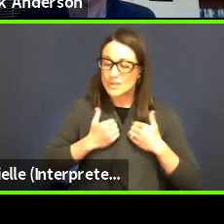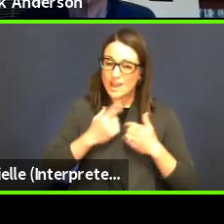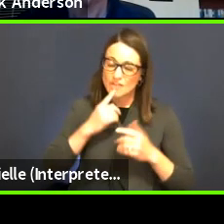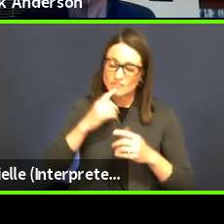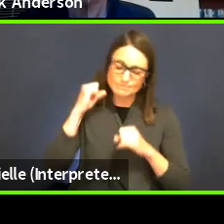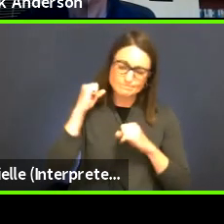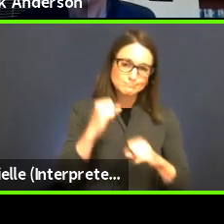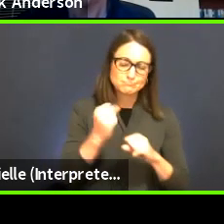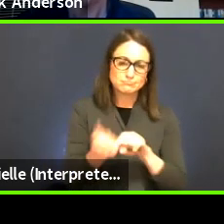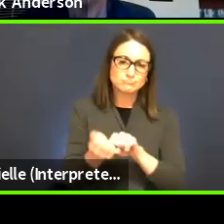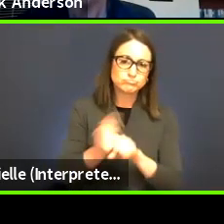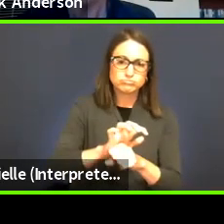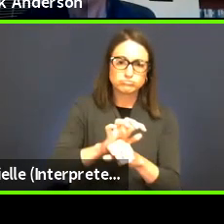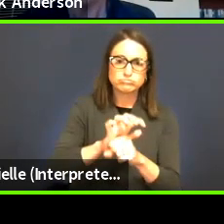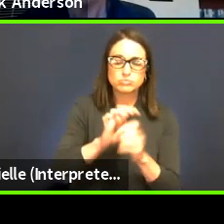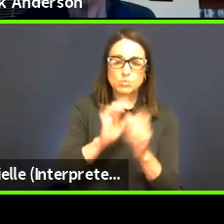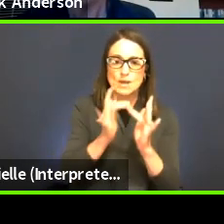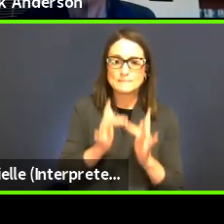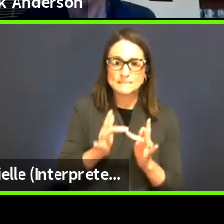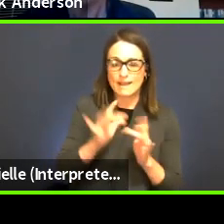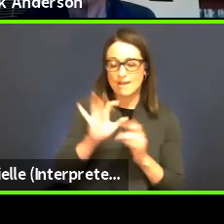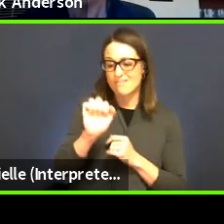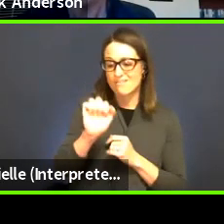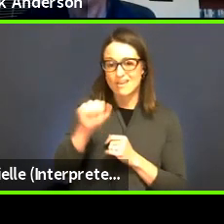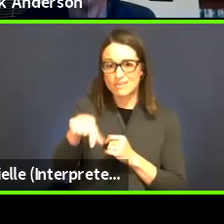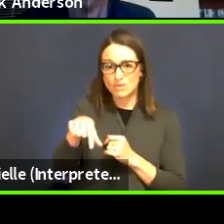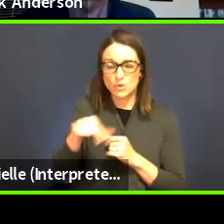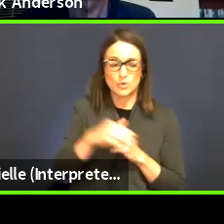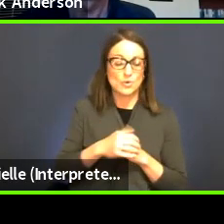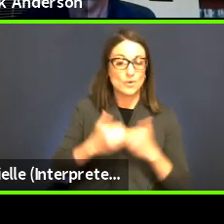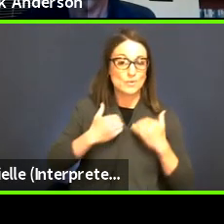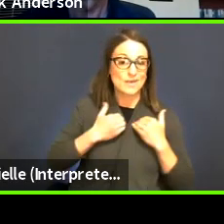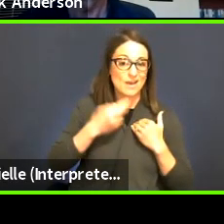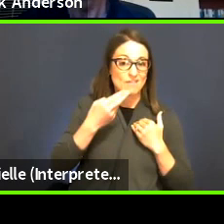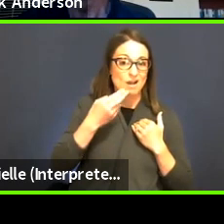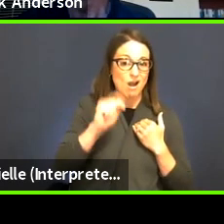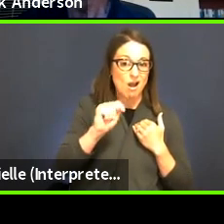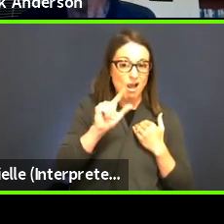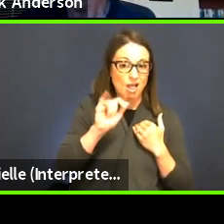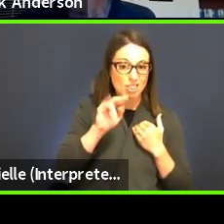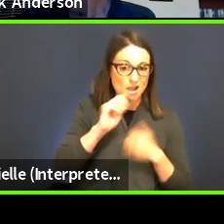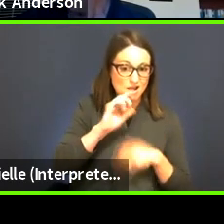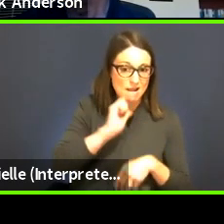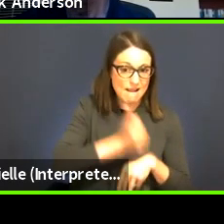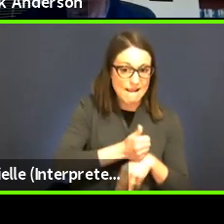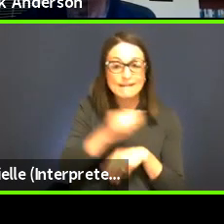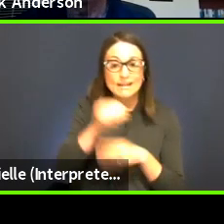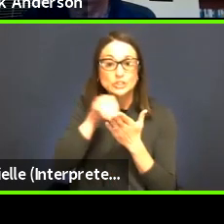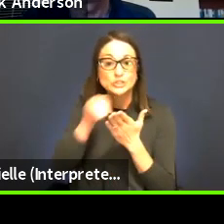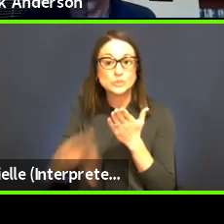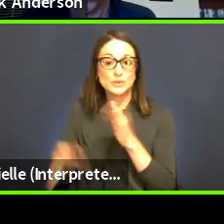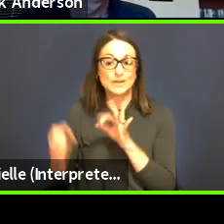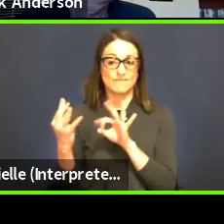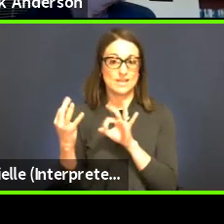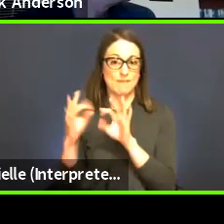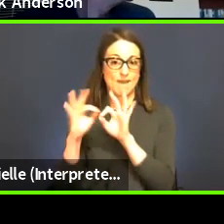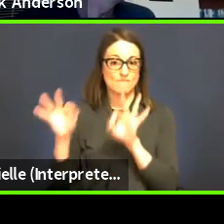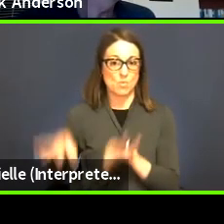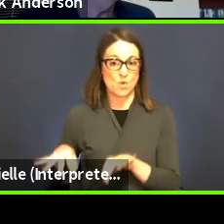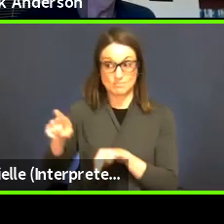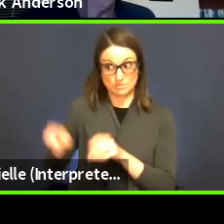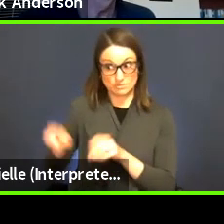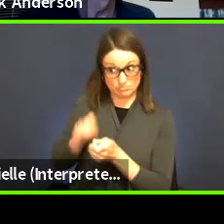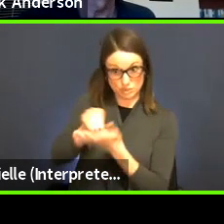website with an FAQ, a coronavirus hotline, and a student feedback forum that allows students to